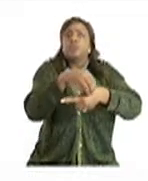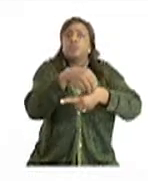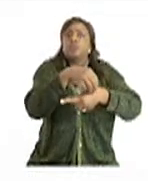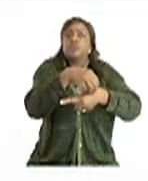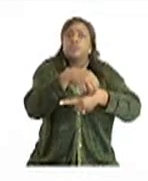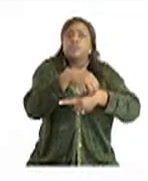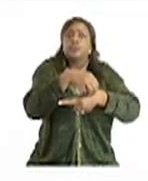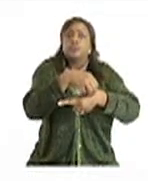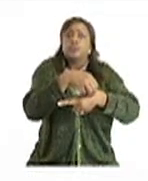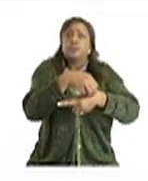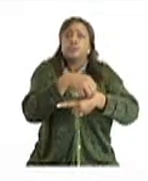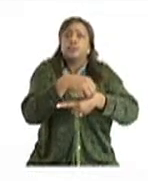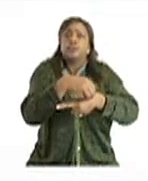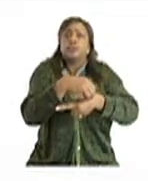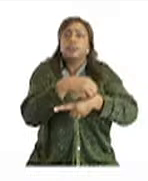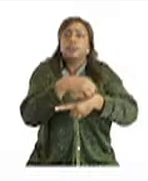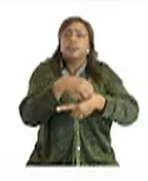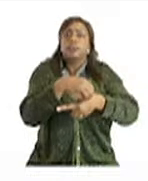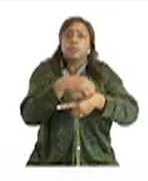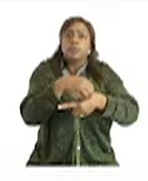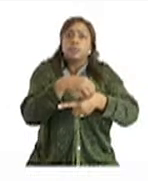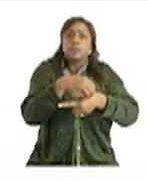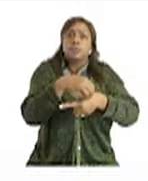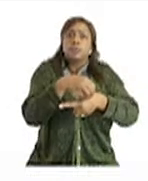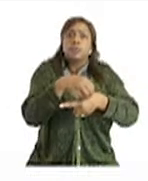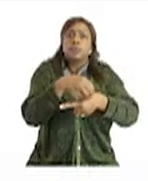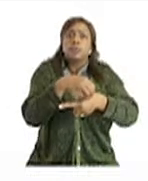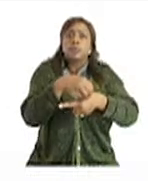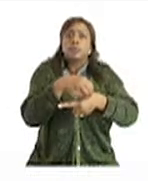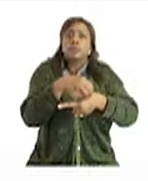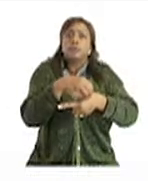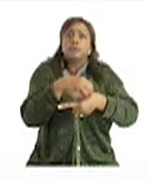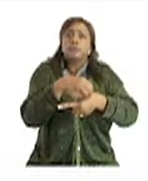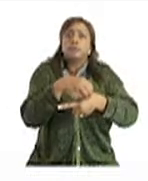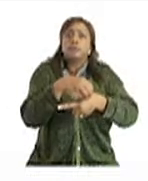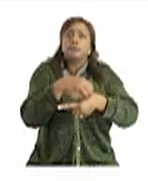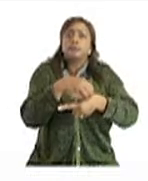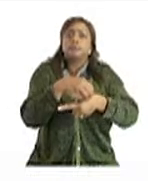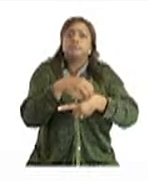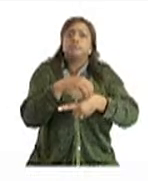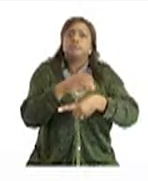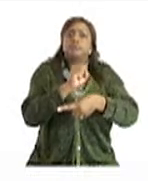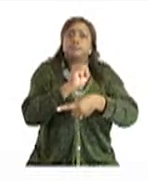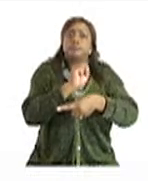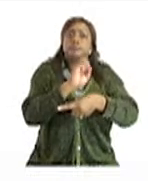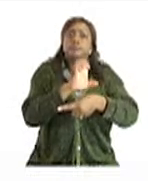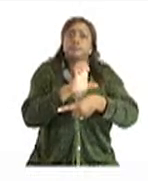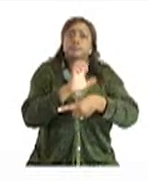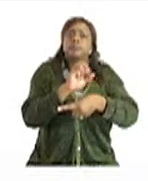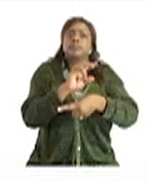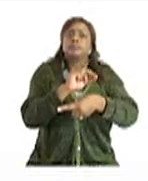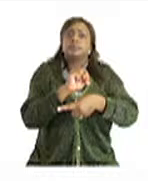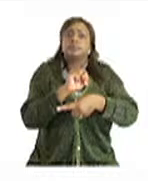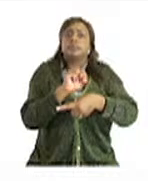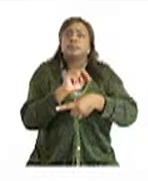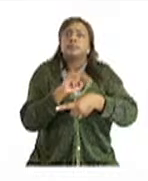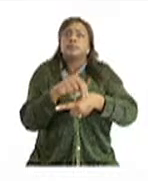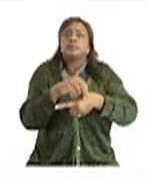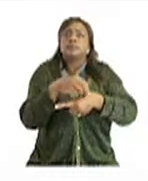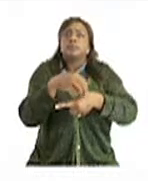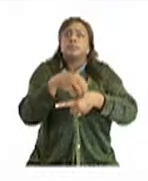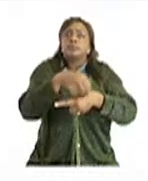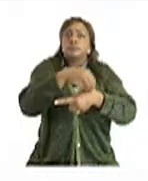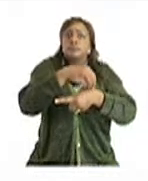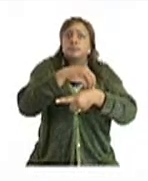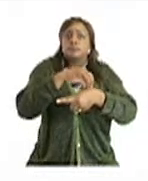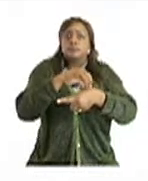vas deferens we have a structure referred to as the seminal vessel, and from the seminal